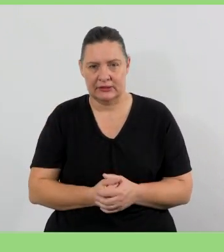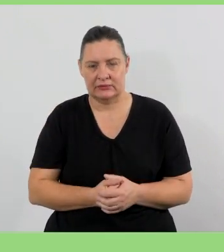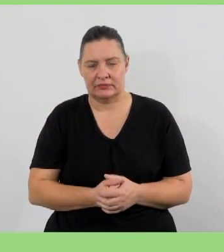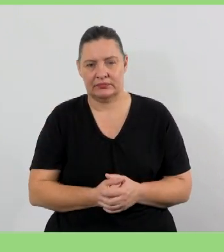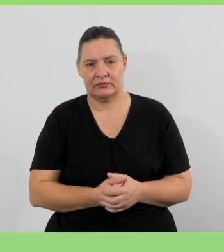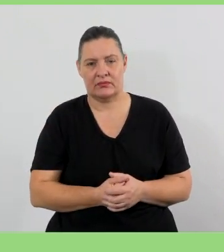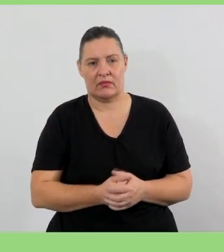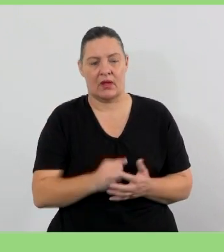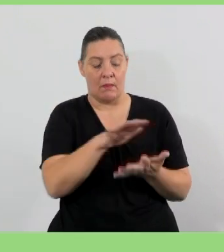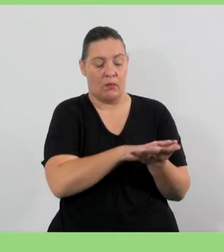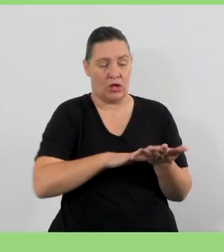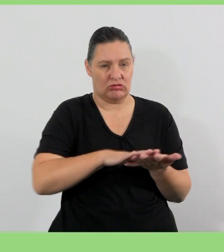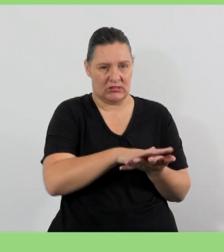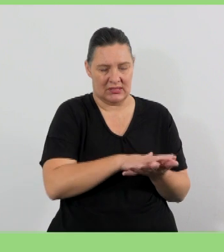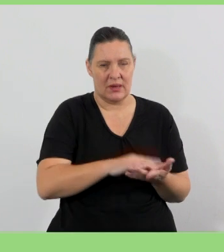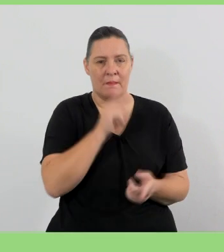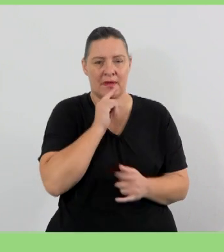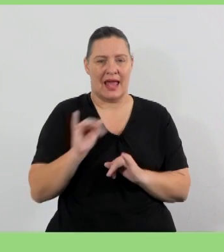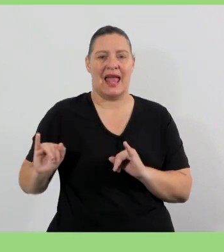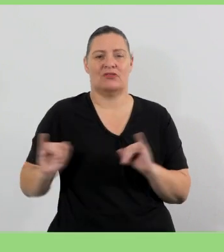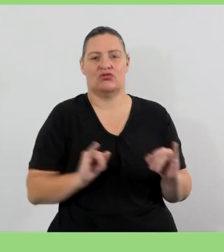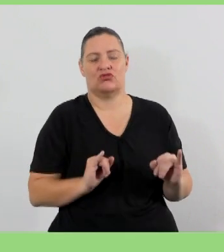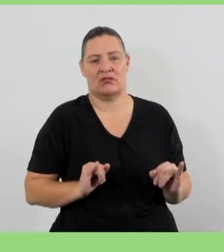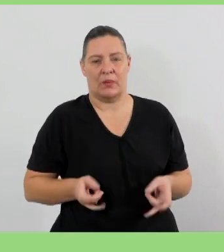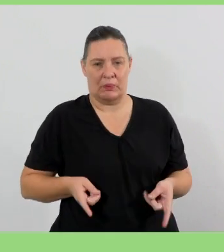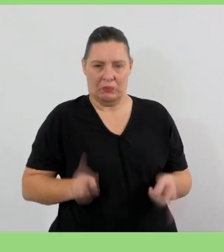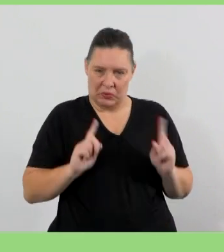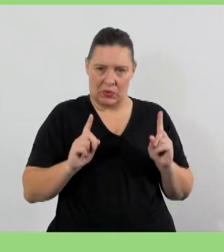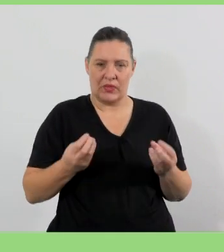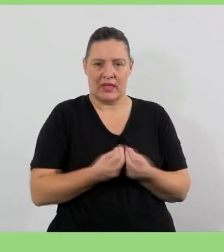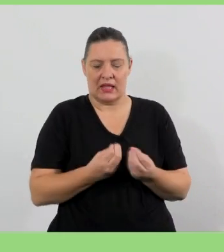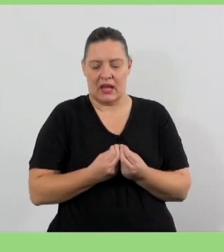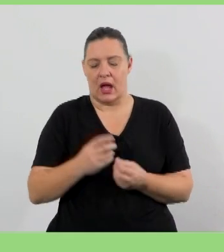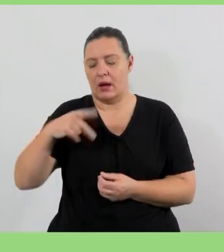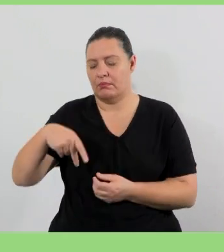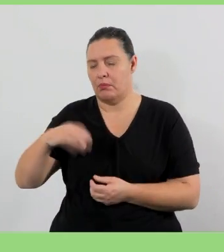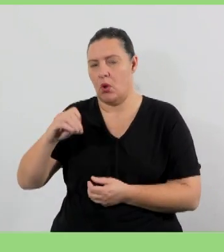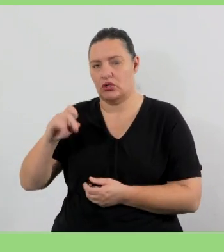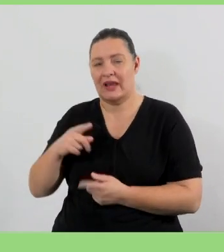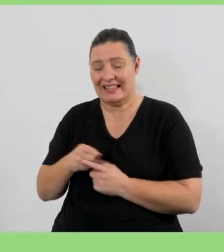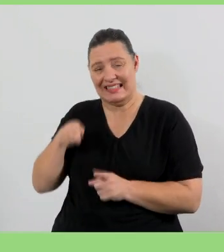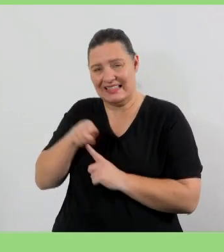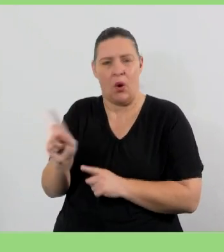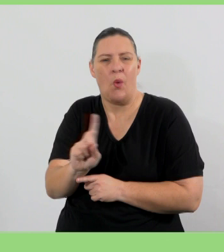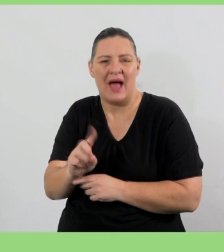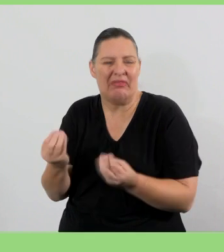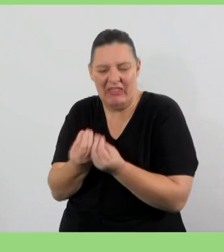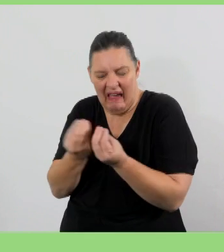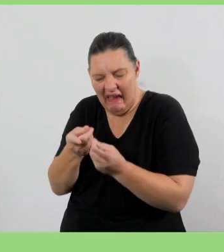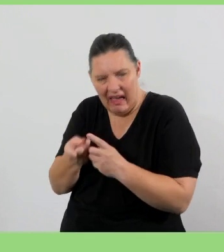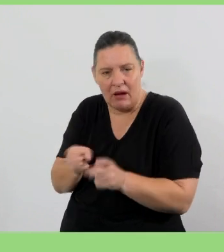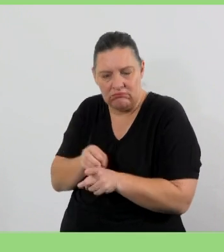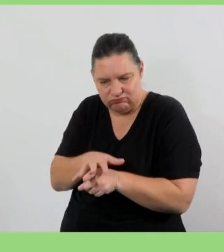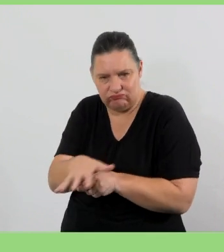So pollution is when you are introducing harmful substances, and a pollutant is the actual substance that is